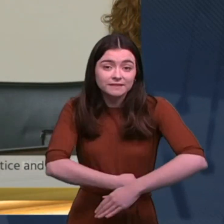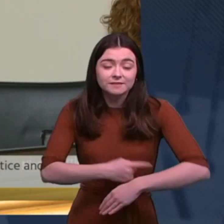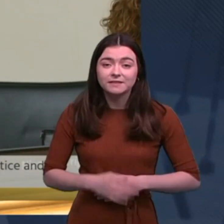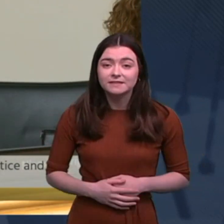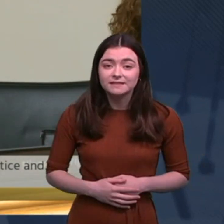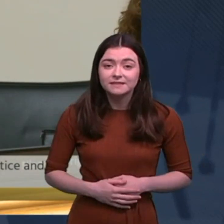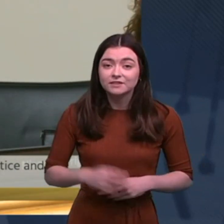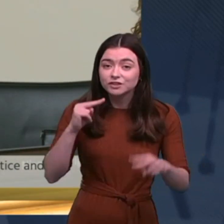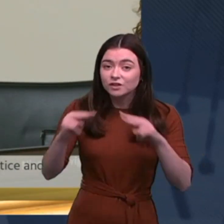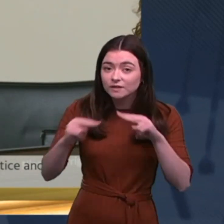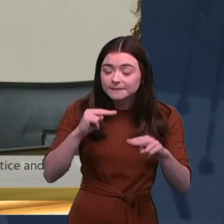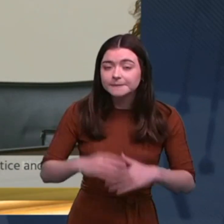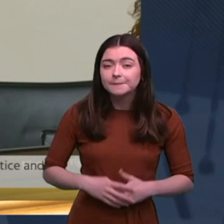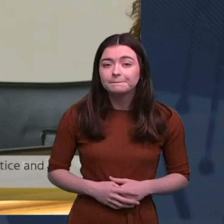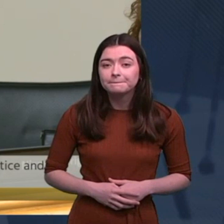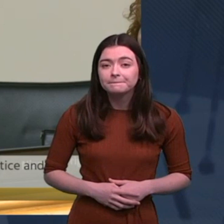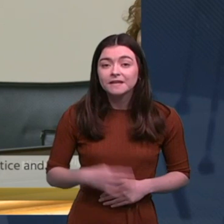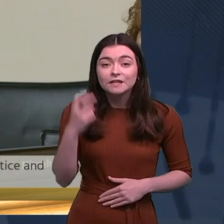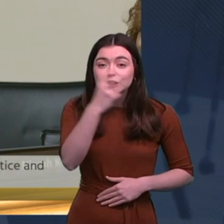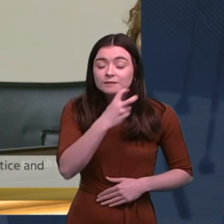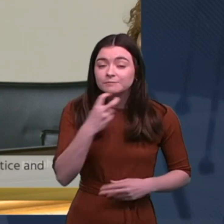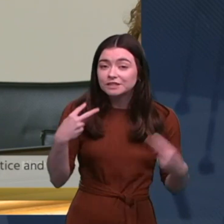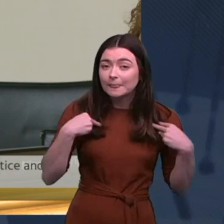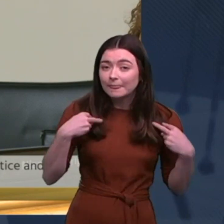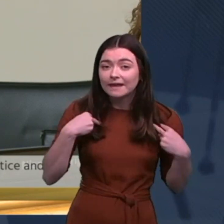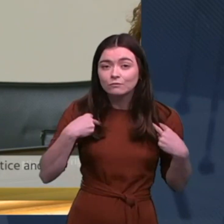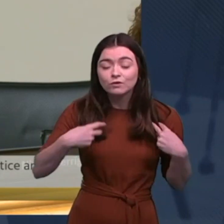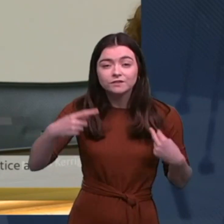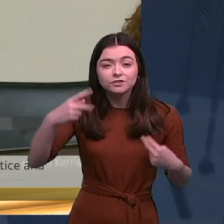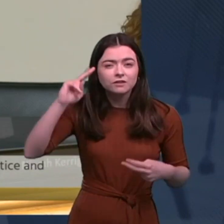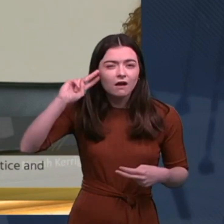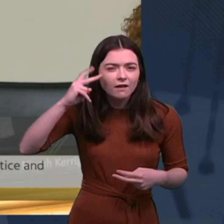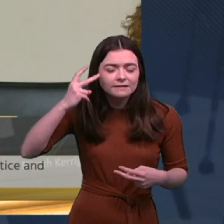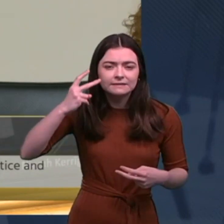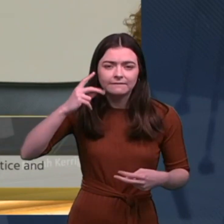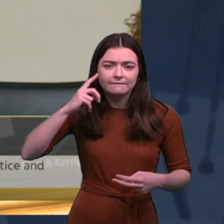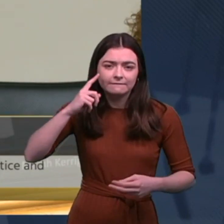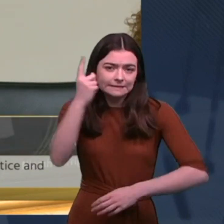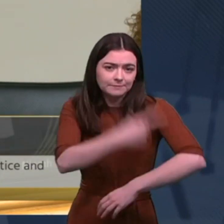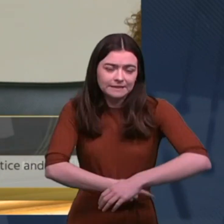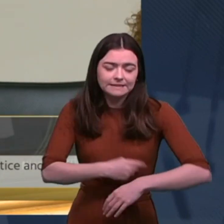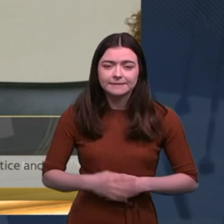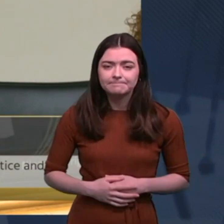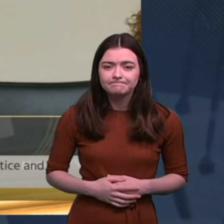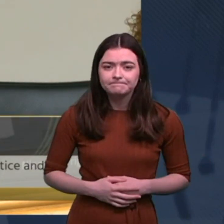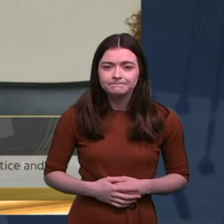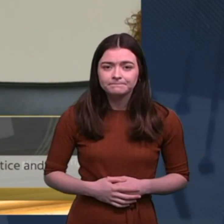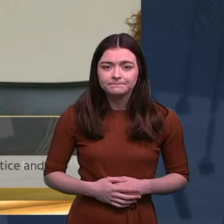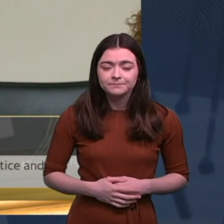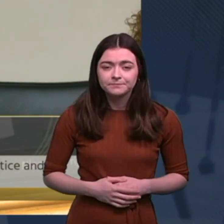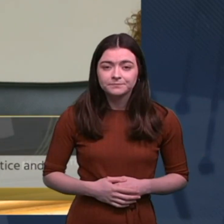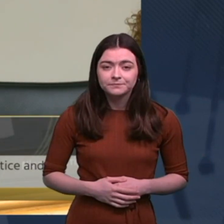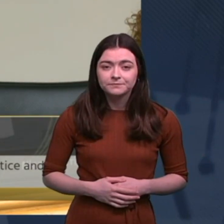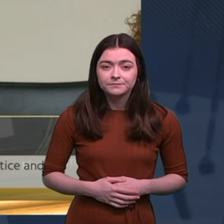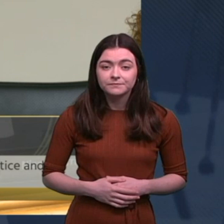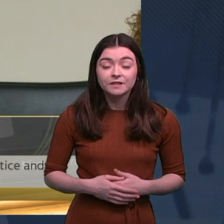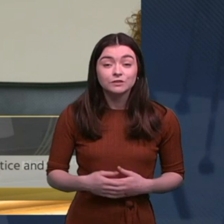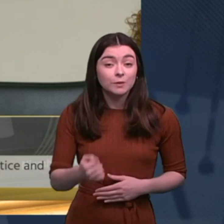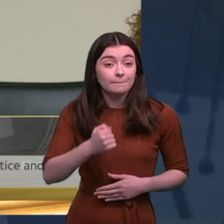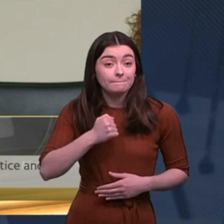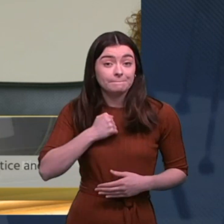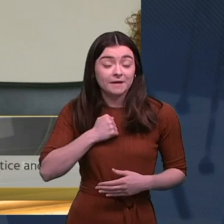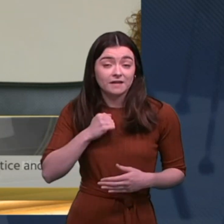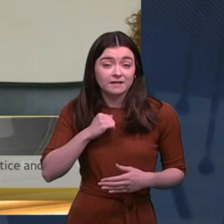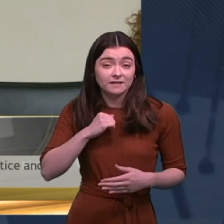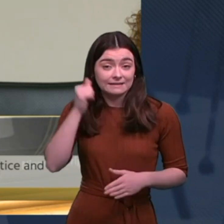She has autism, speech and language, cognitive disability. So my journey